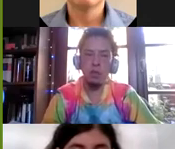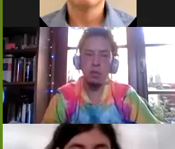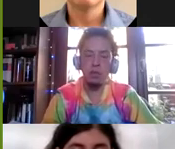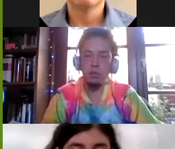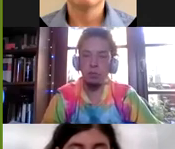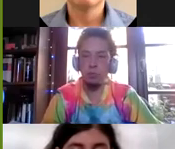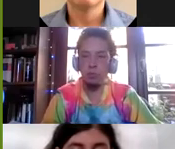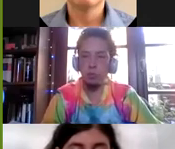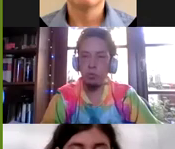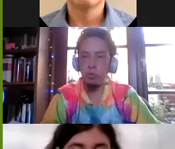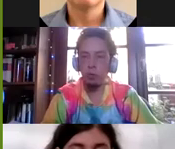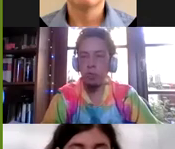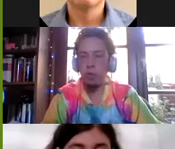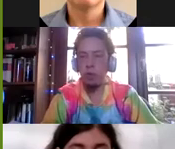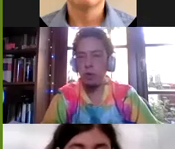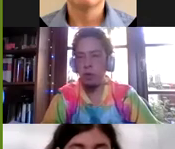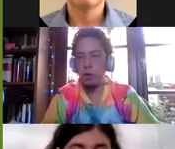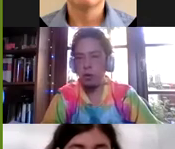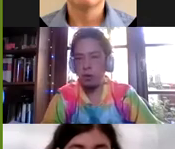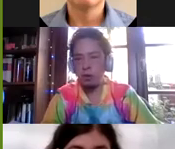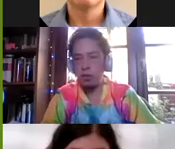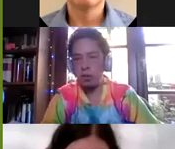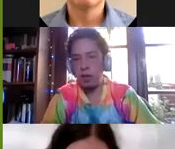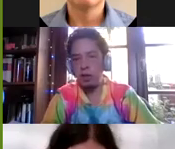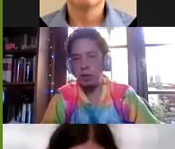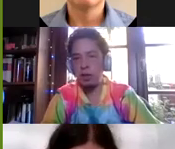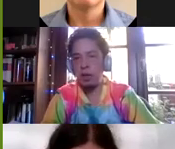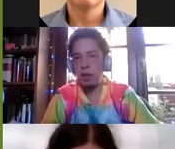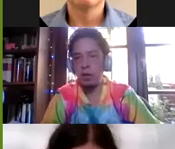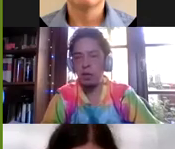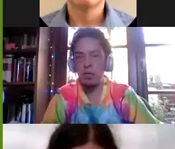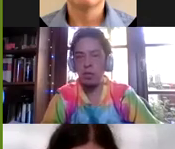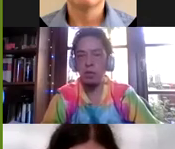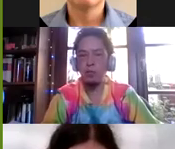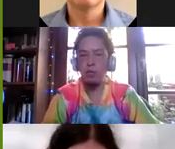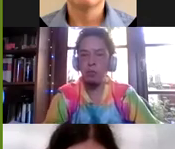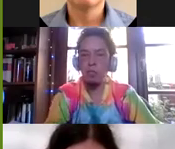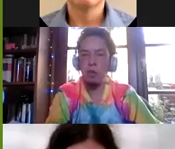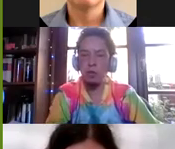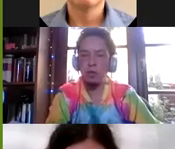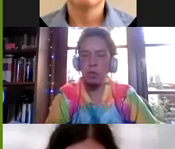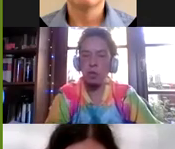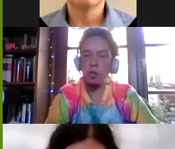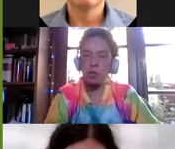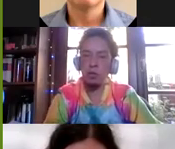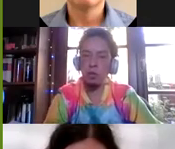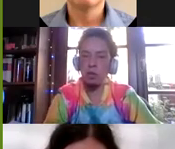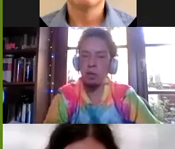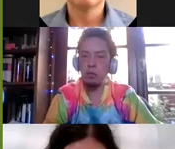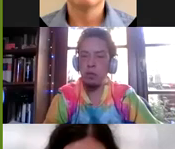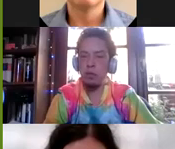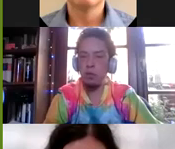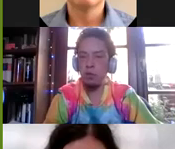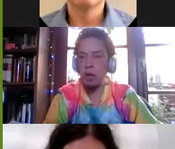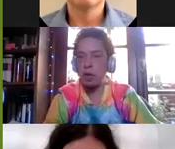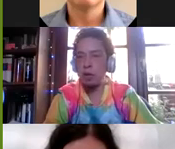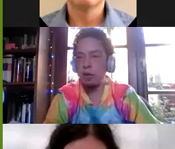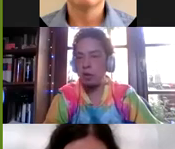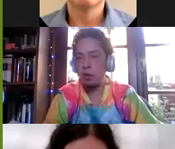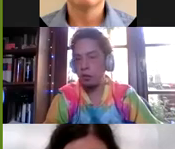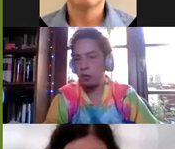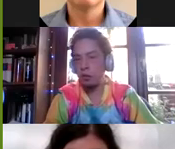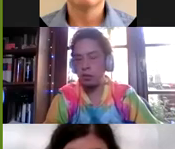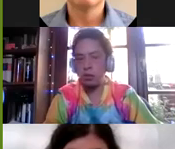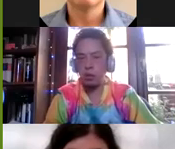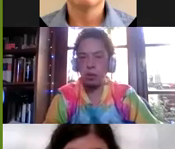We encourage you to visit the site. Recursero is a digital space that collects